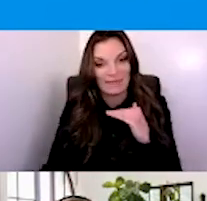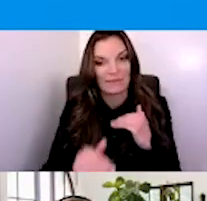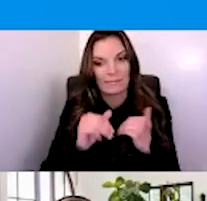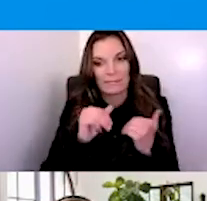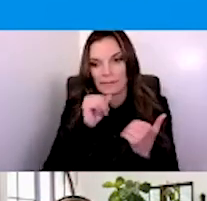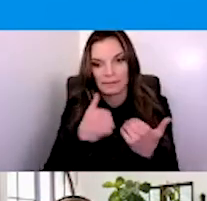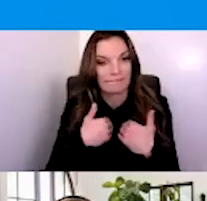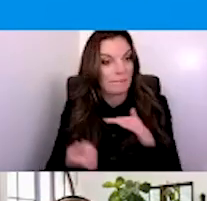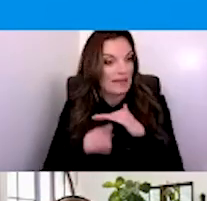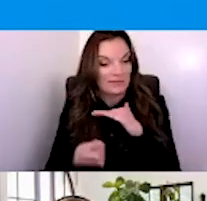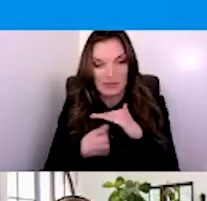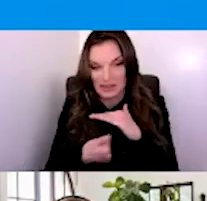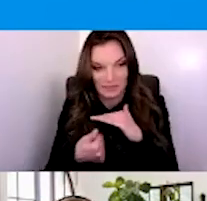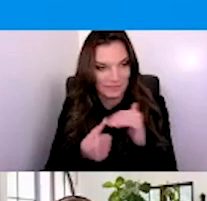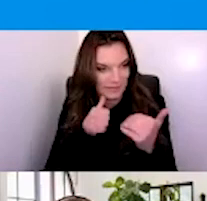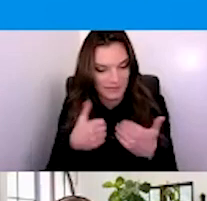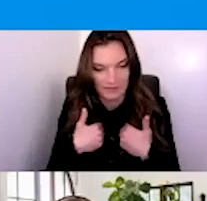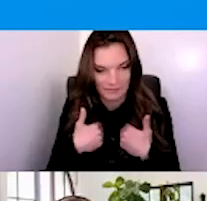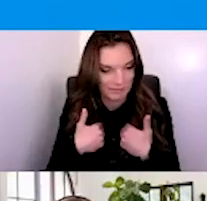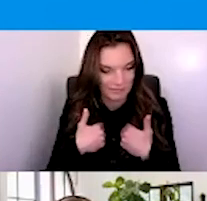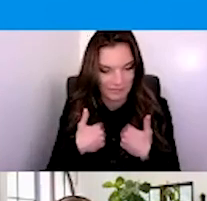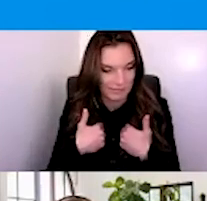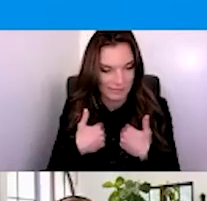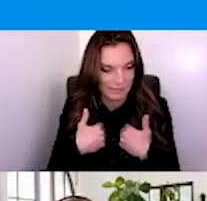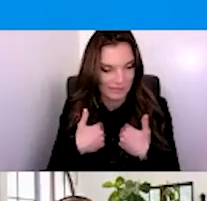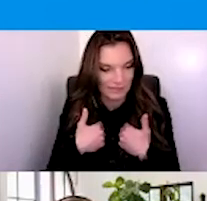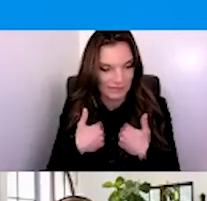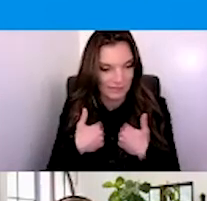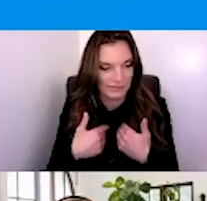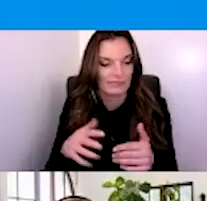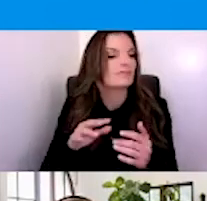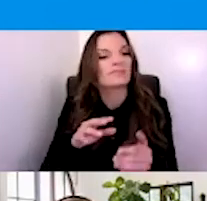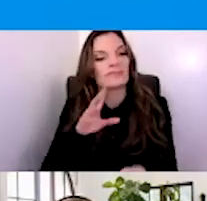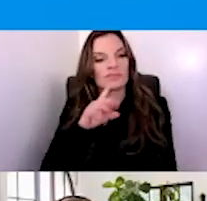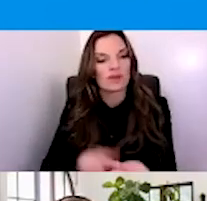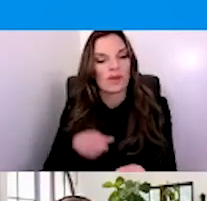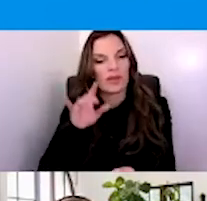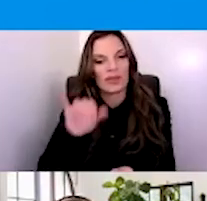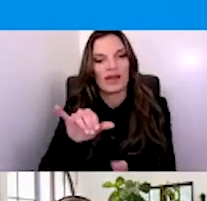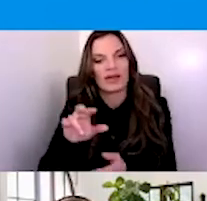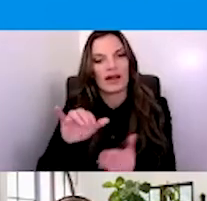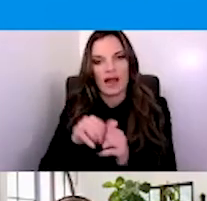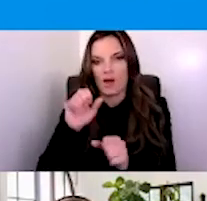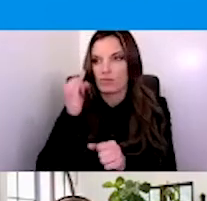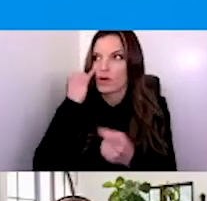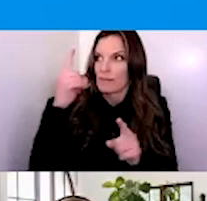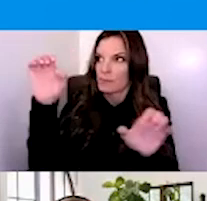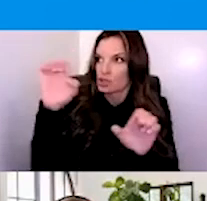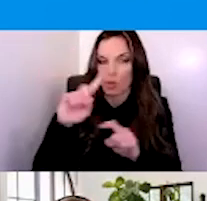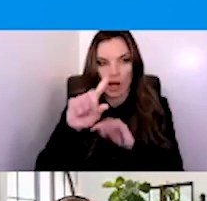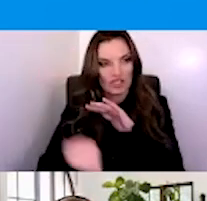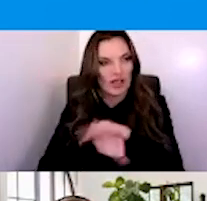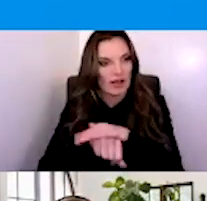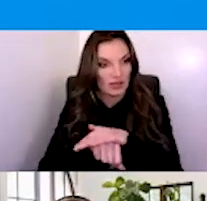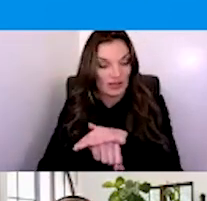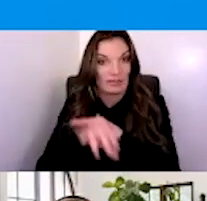we do not have a basement. So thinking about sheltering in place for that has been an important kind